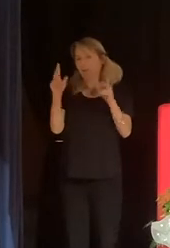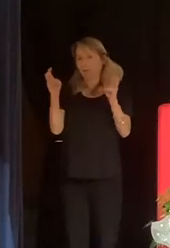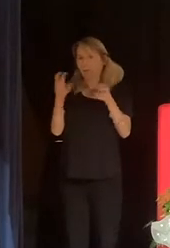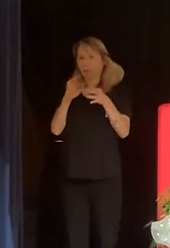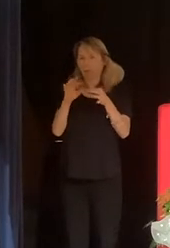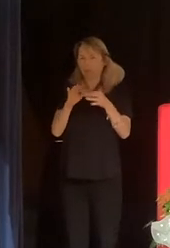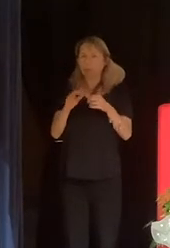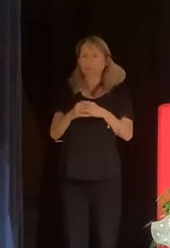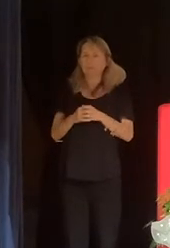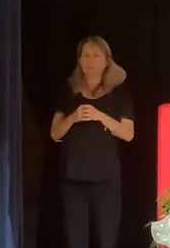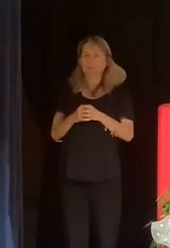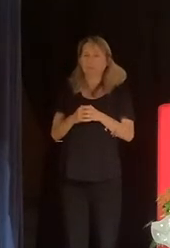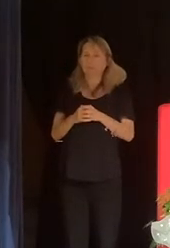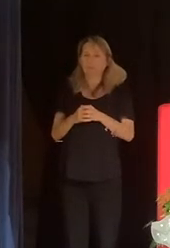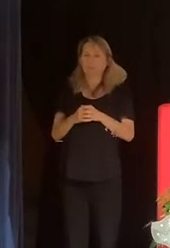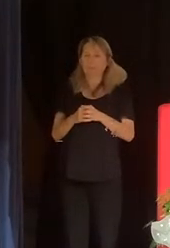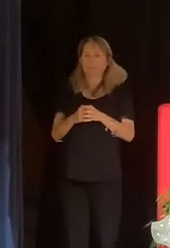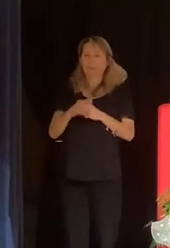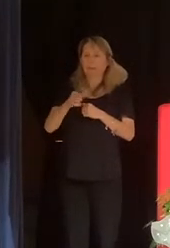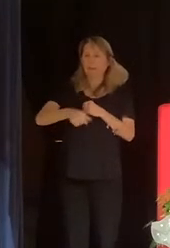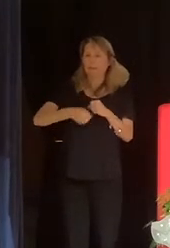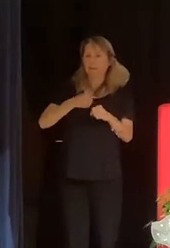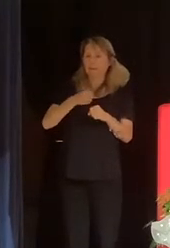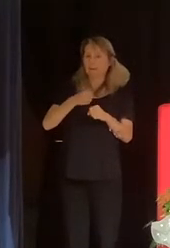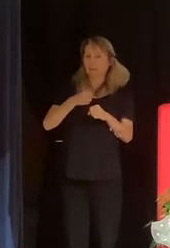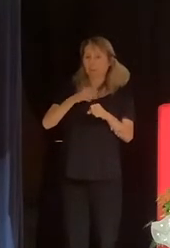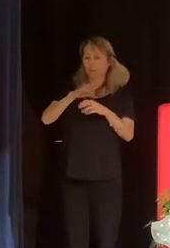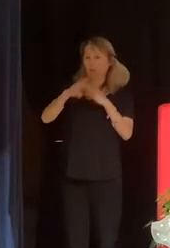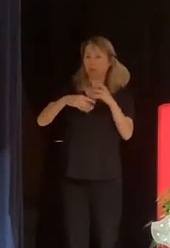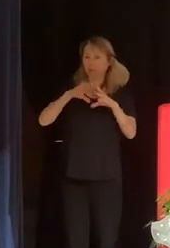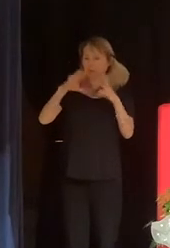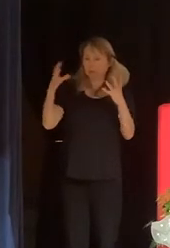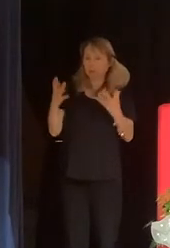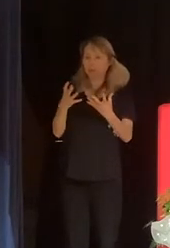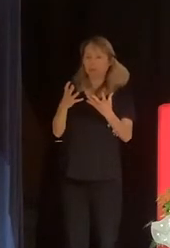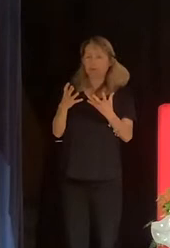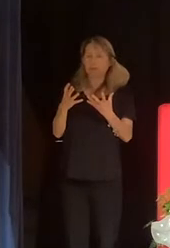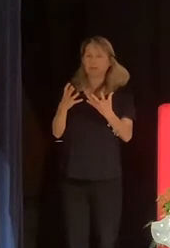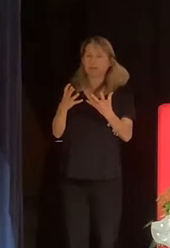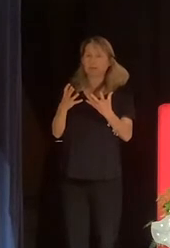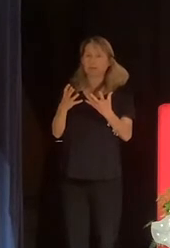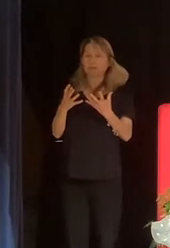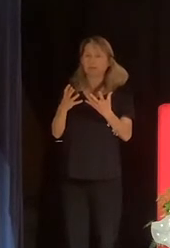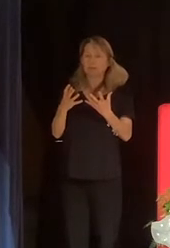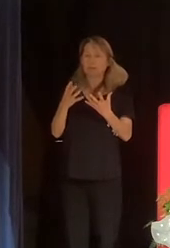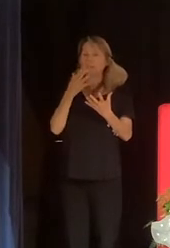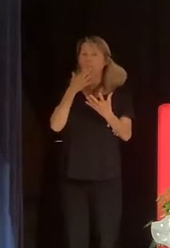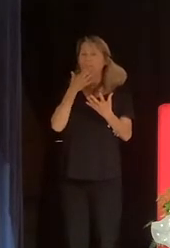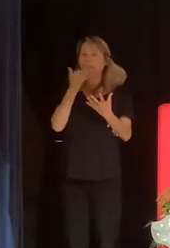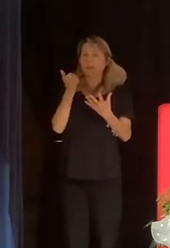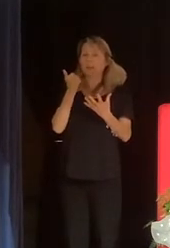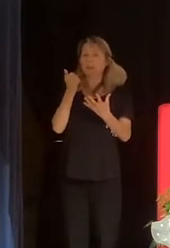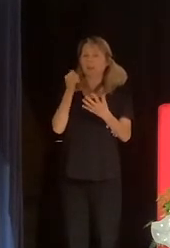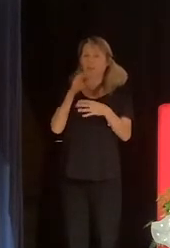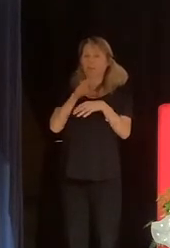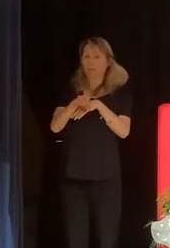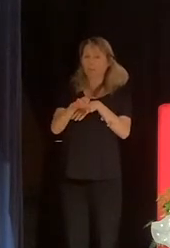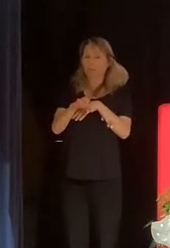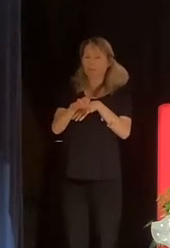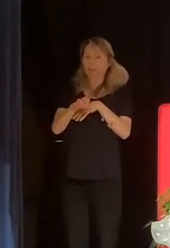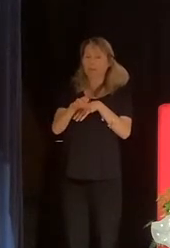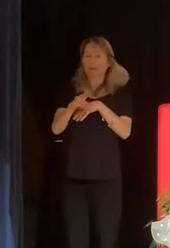Bois: there is in this world no such force as the force of a person determined to